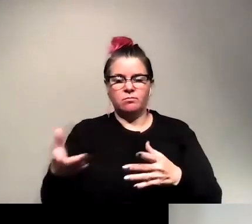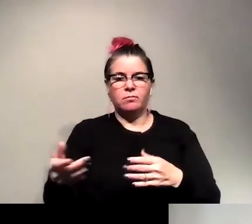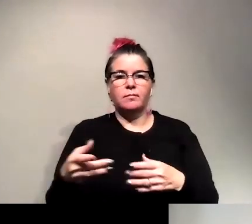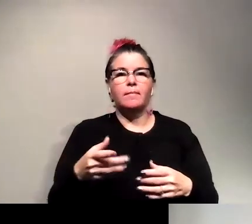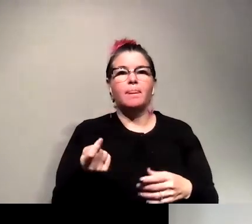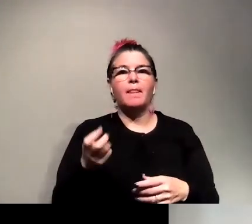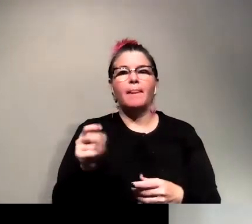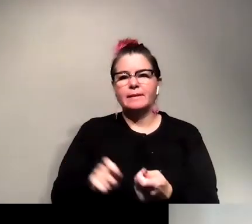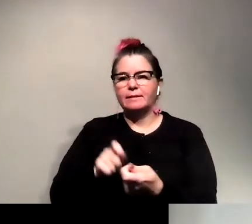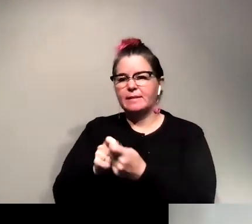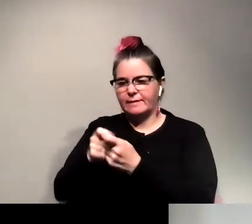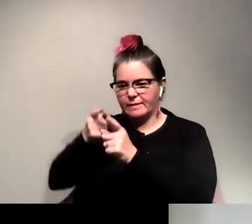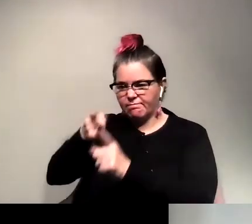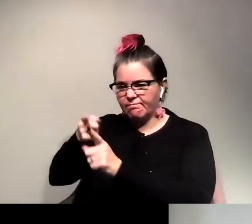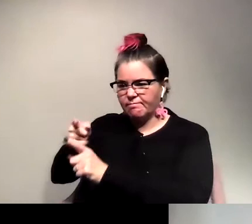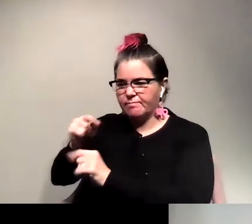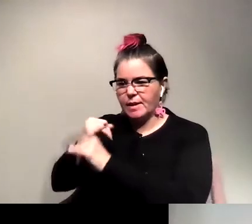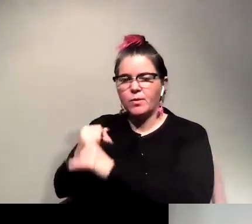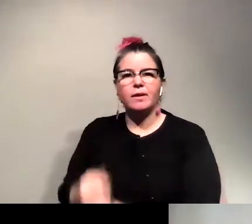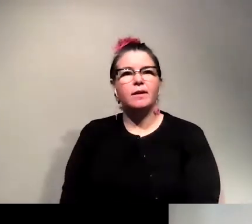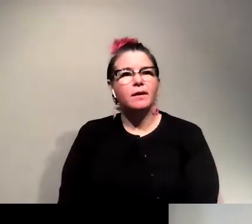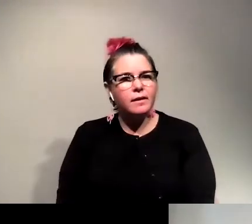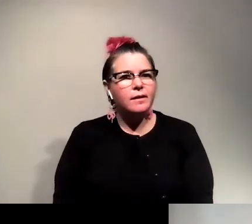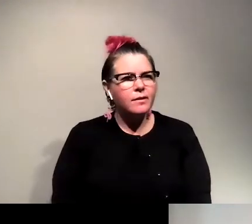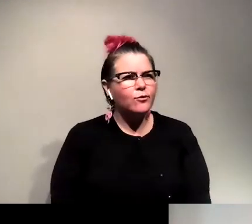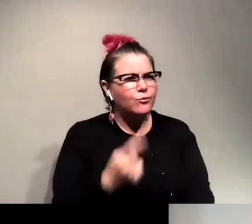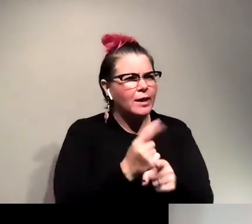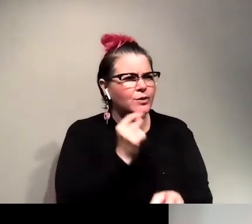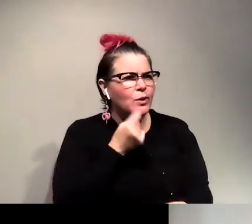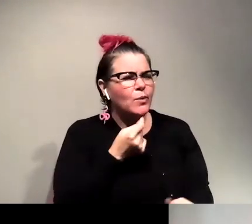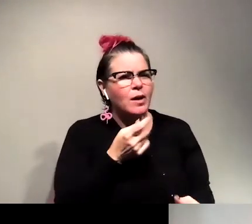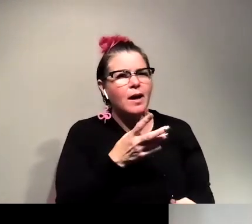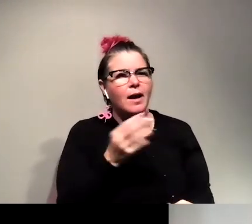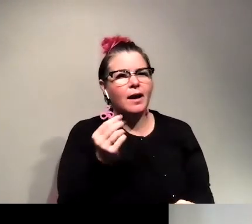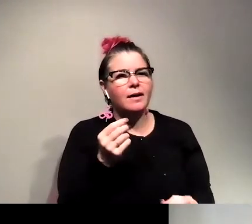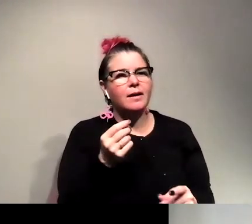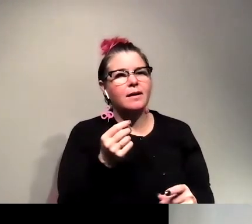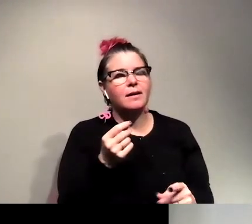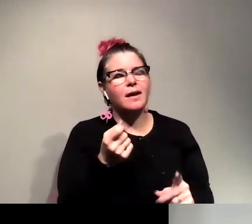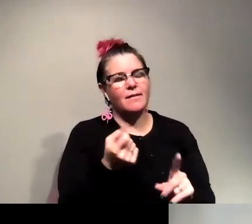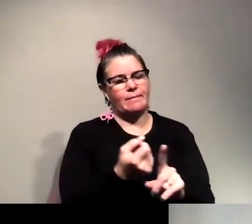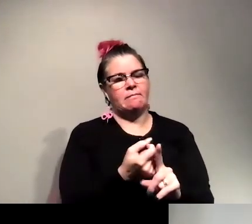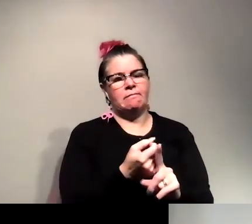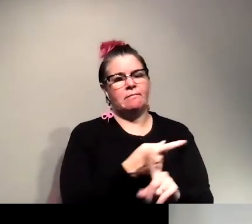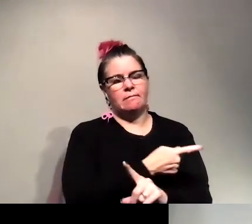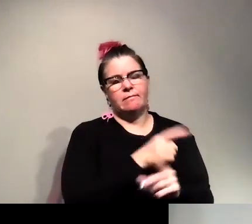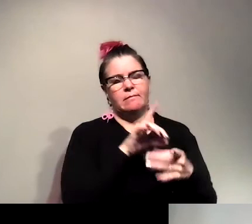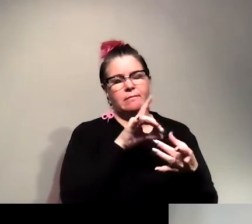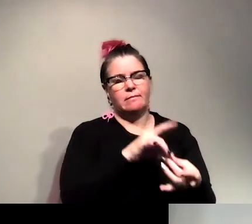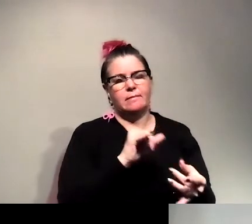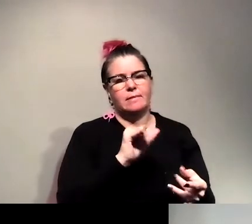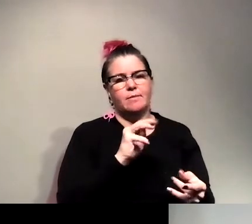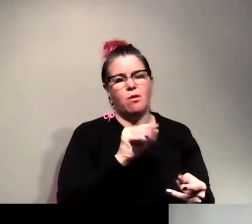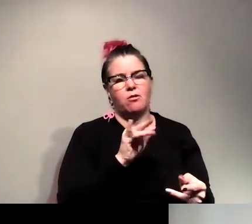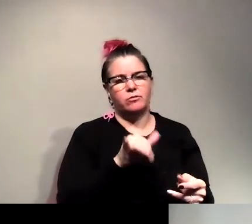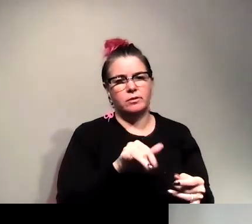really specific immunity. Right. It's so cool. And what's cool, and this is like kind of getting in the weeds a little bit of immunology, but in a